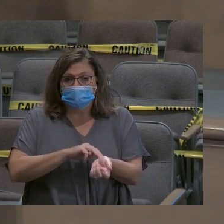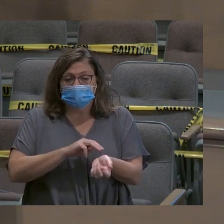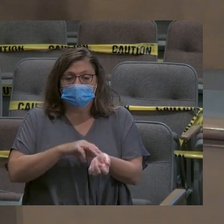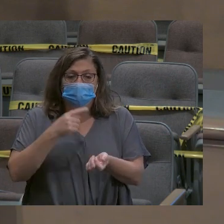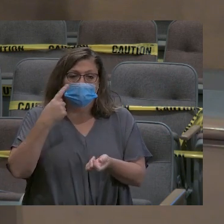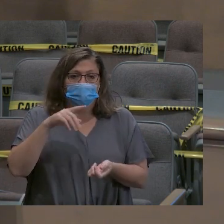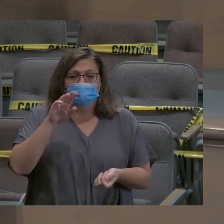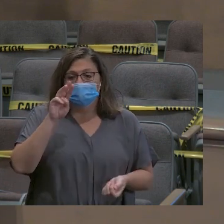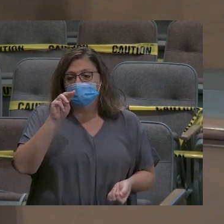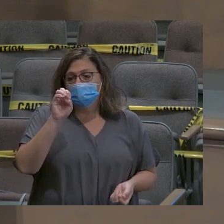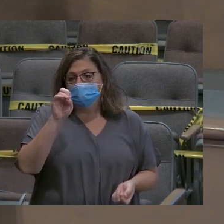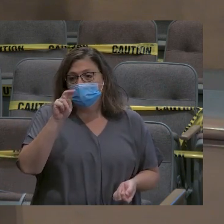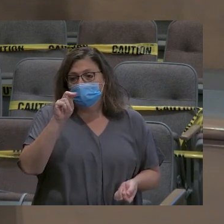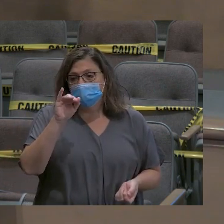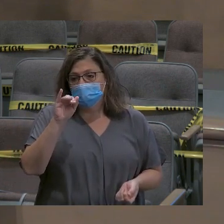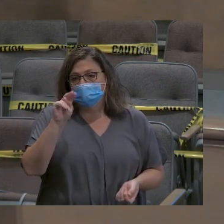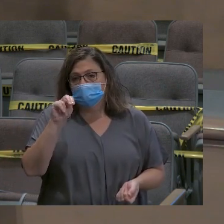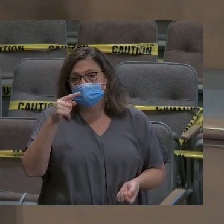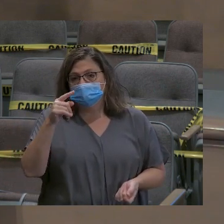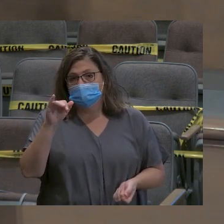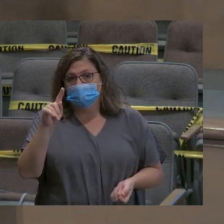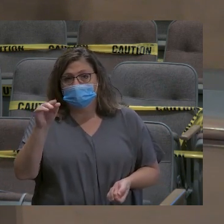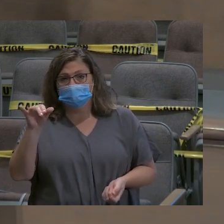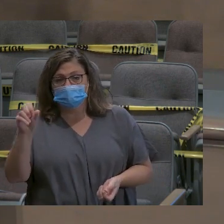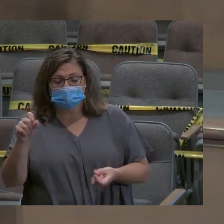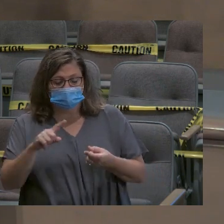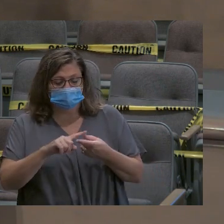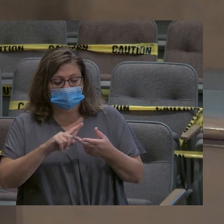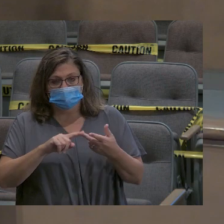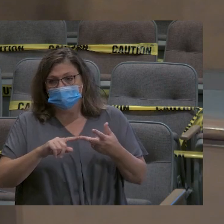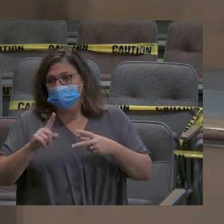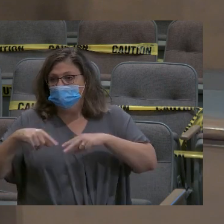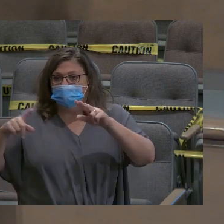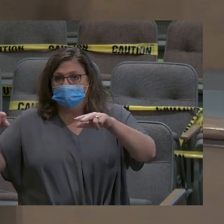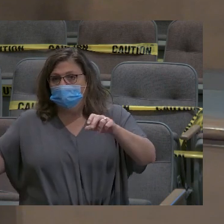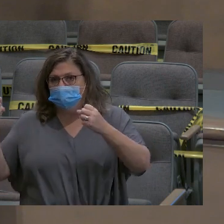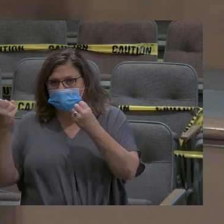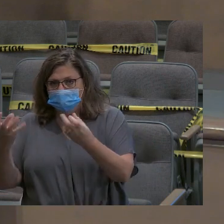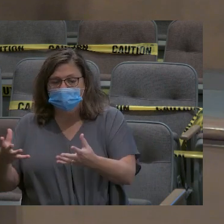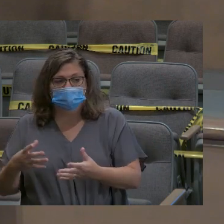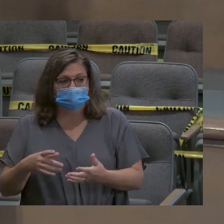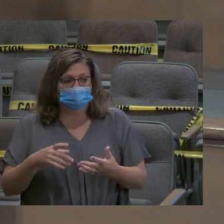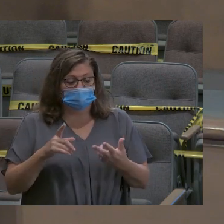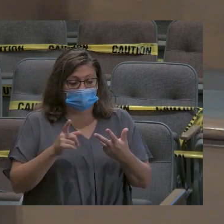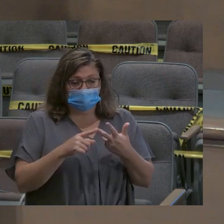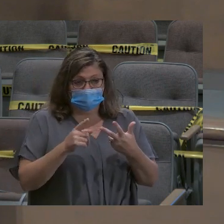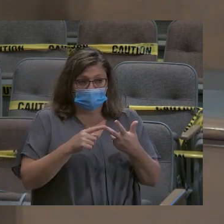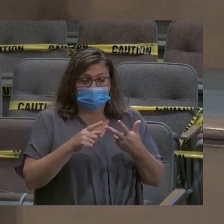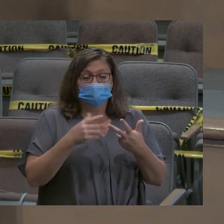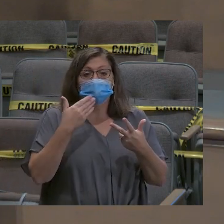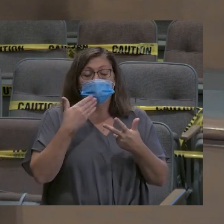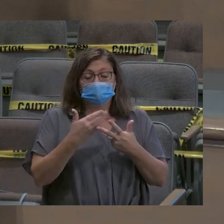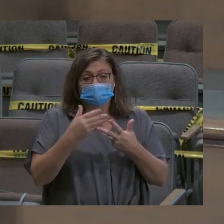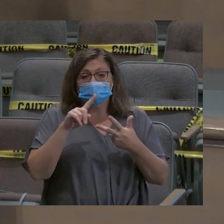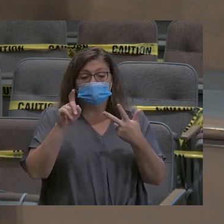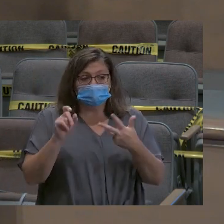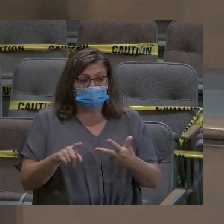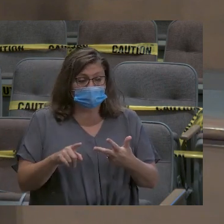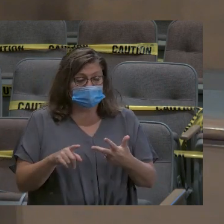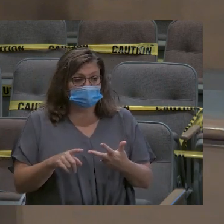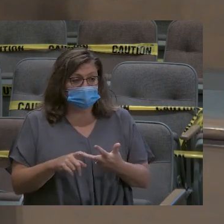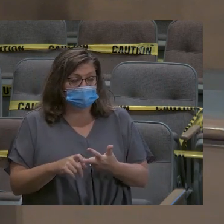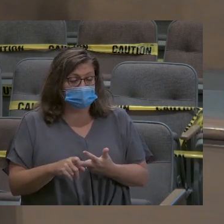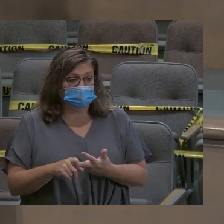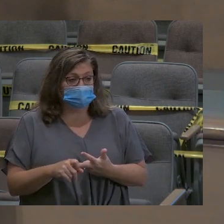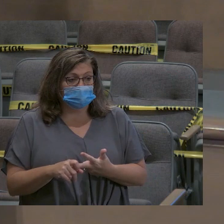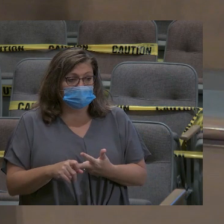meningitis, for instance, but there are many that are used. And antigen tests are good tests.